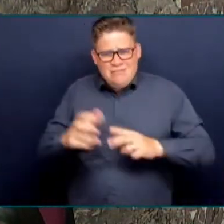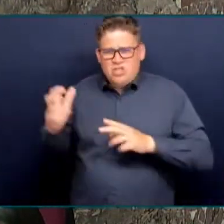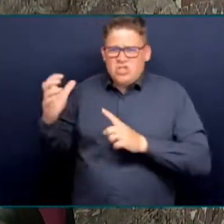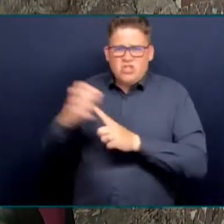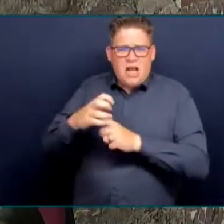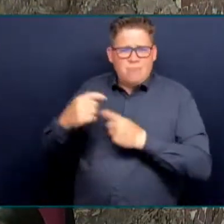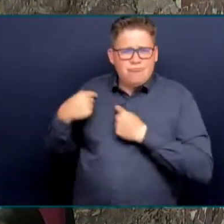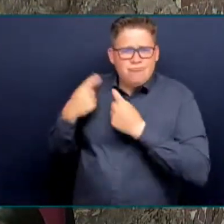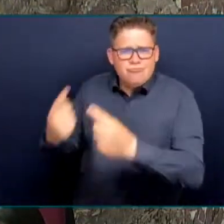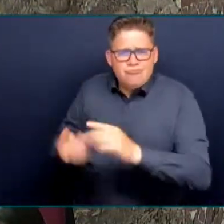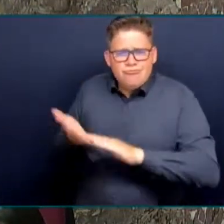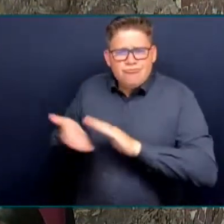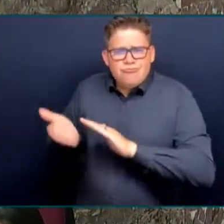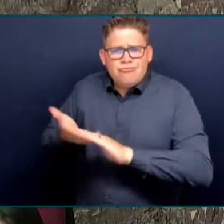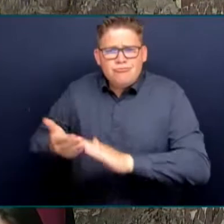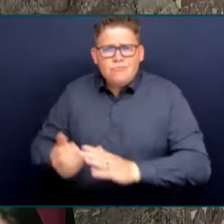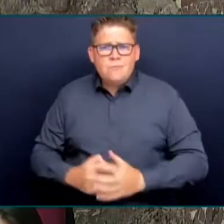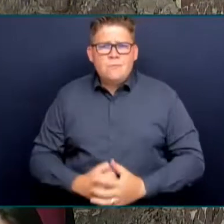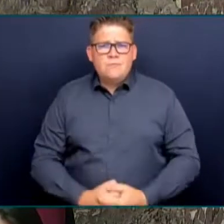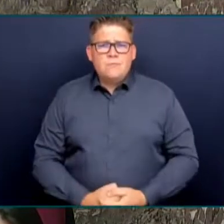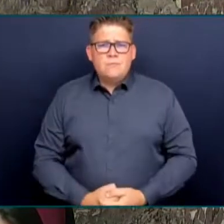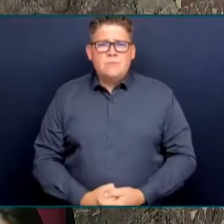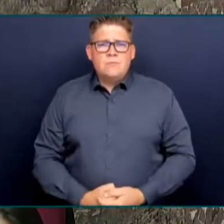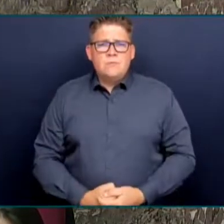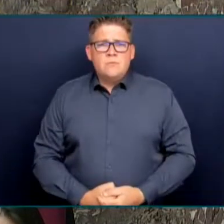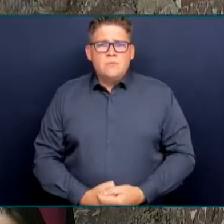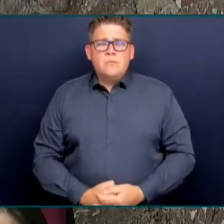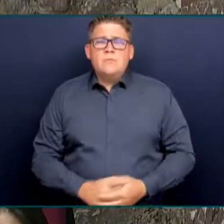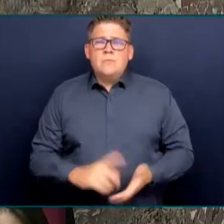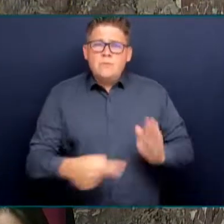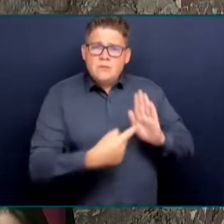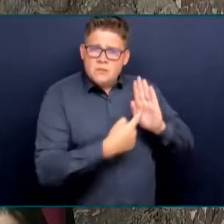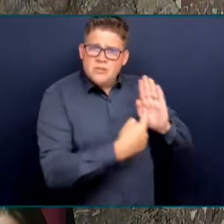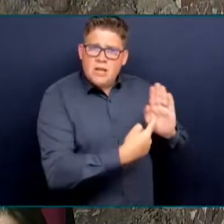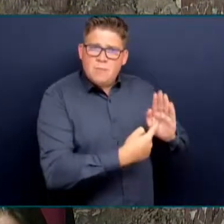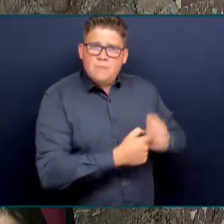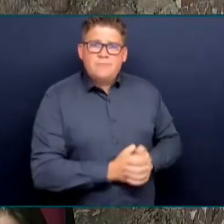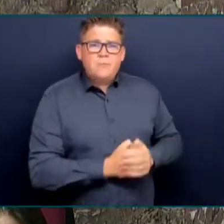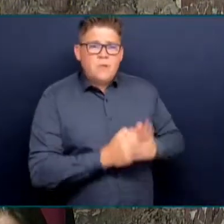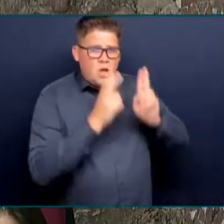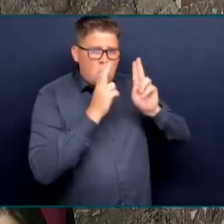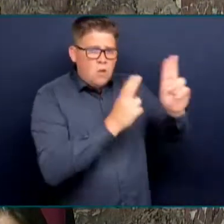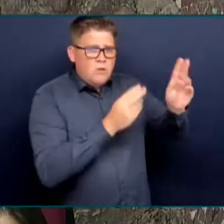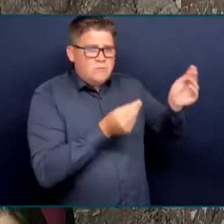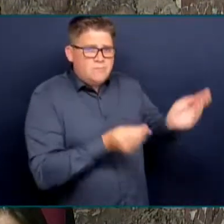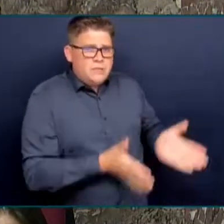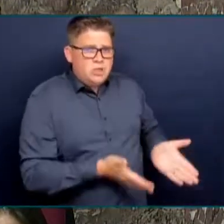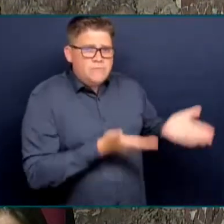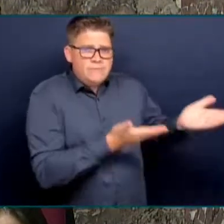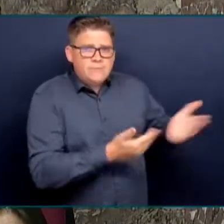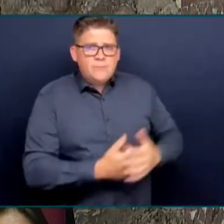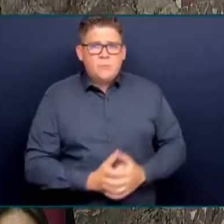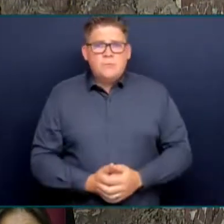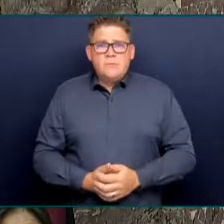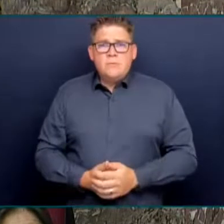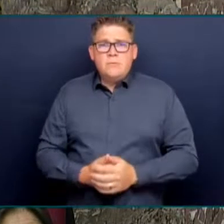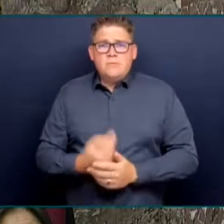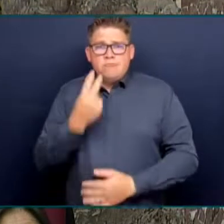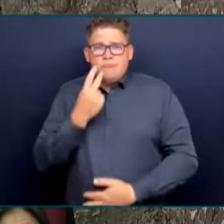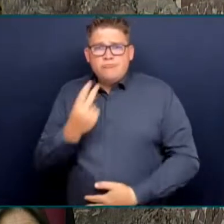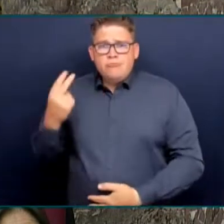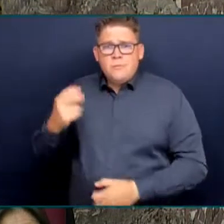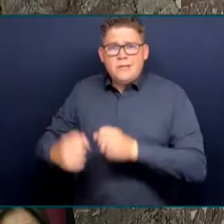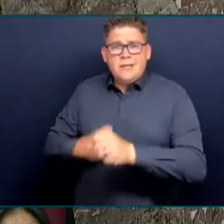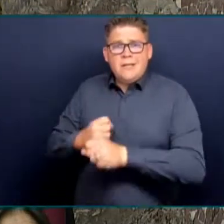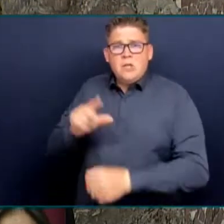I just note, for example, Honourable Speaker, that in March and April of 2020, as Minister of Health, I was responsible